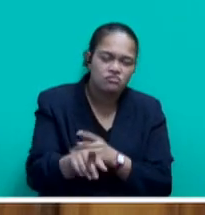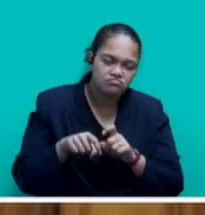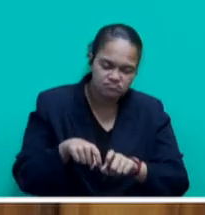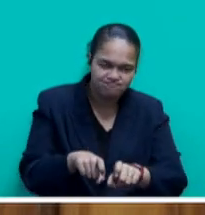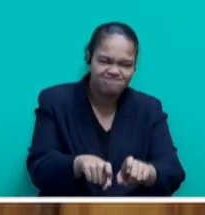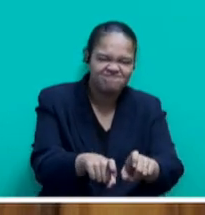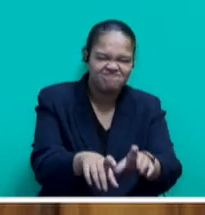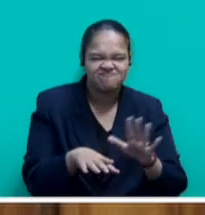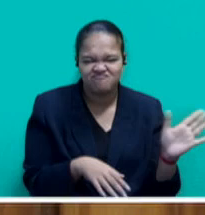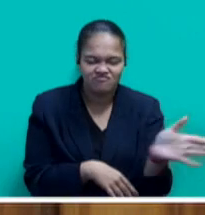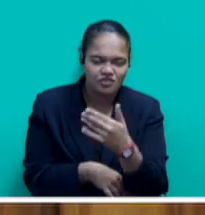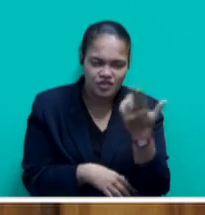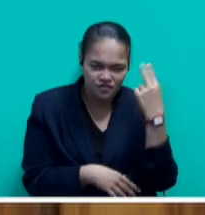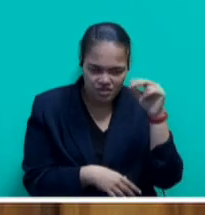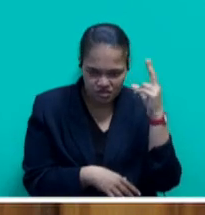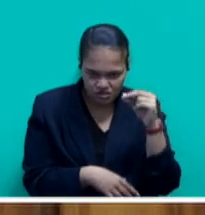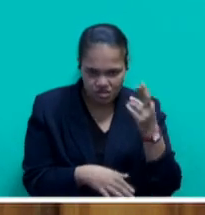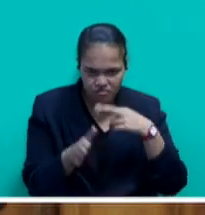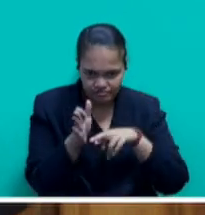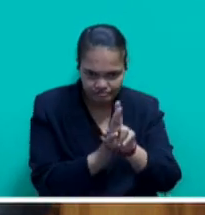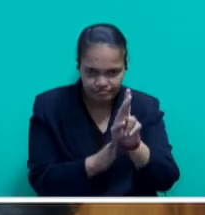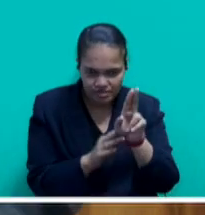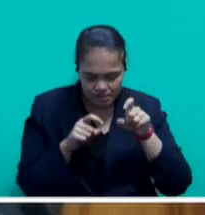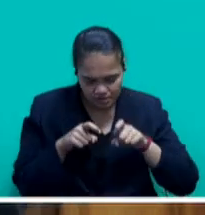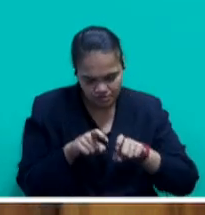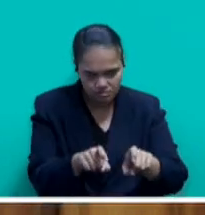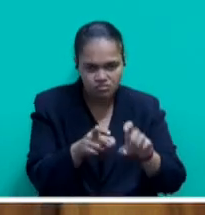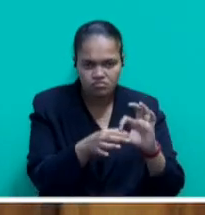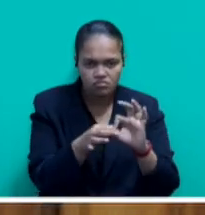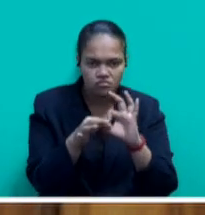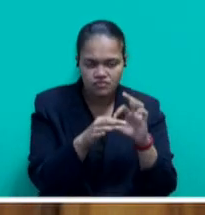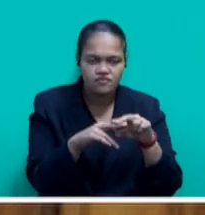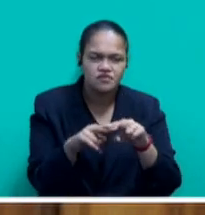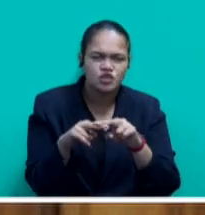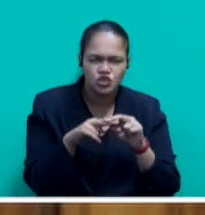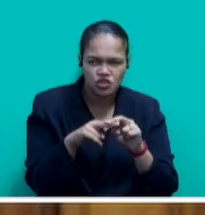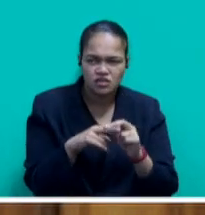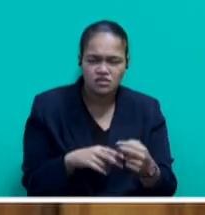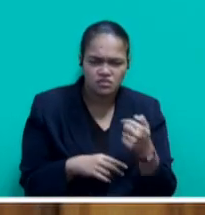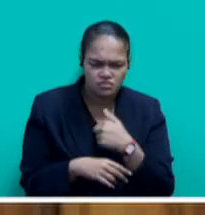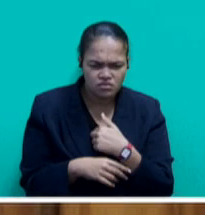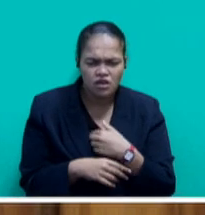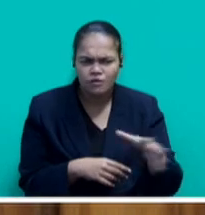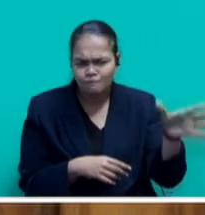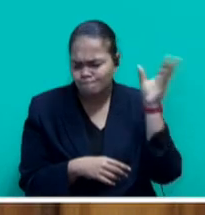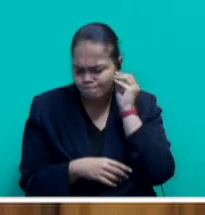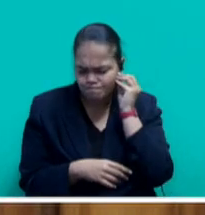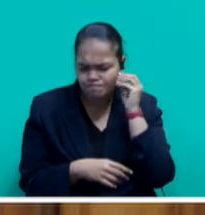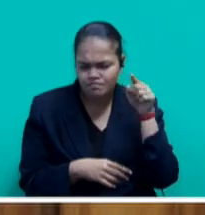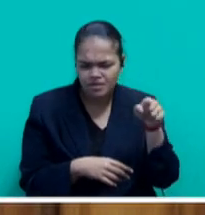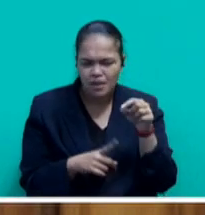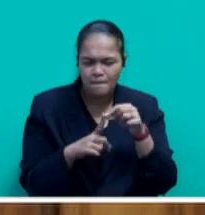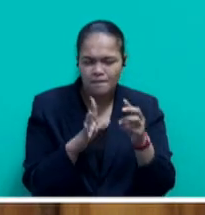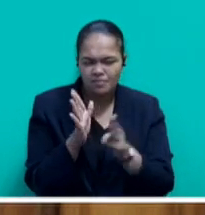all Fijians, for a resilient and sustainable Fiji. I reiterate the Honourable Prime Minister's message that this budget